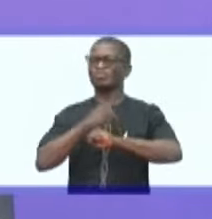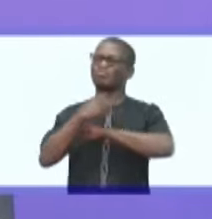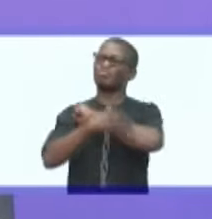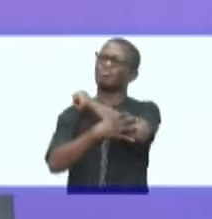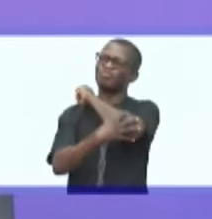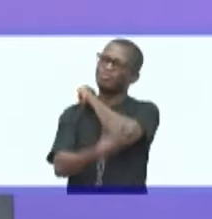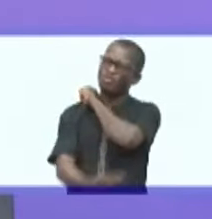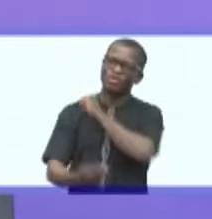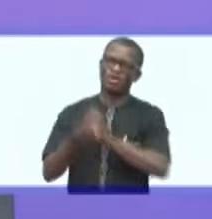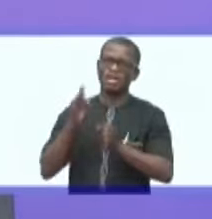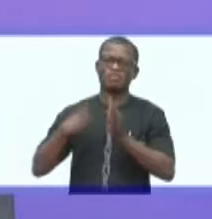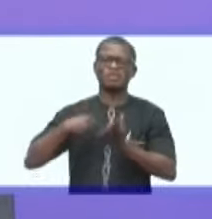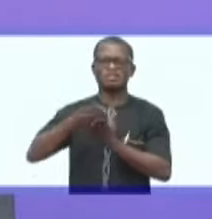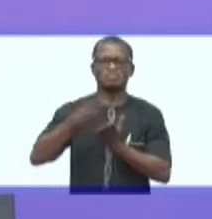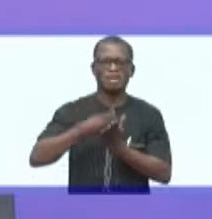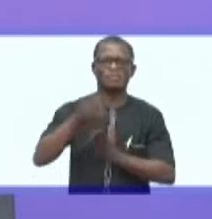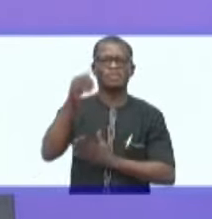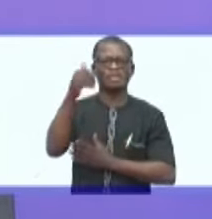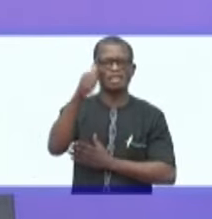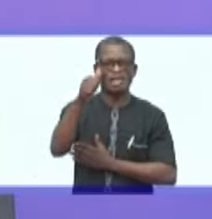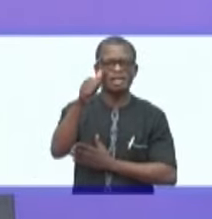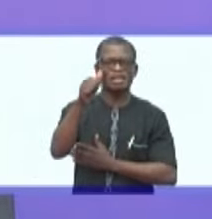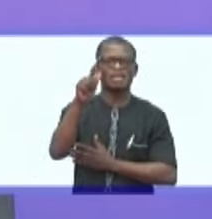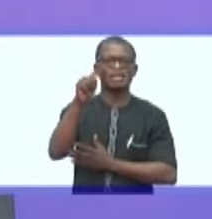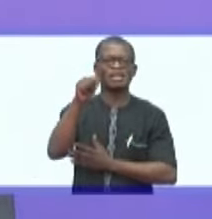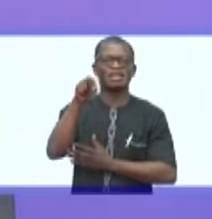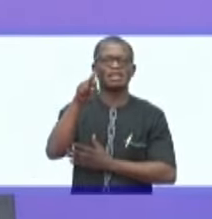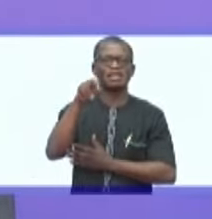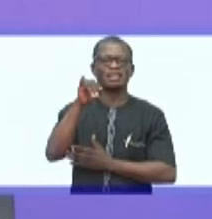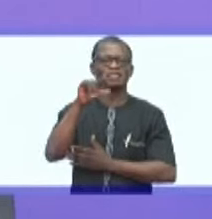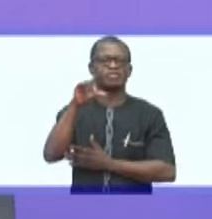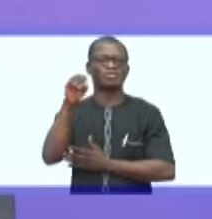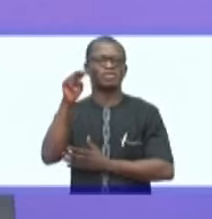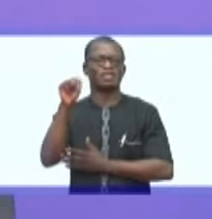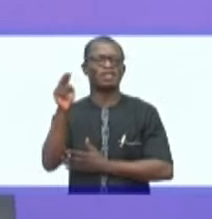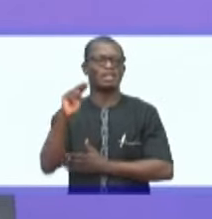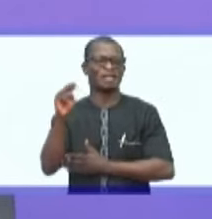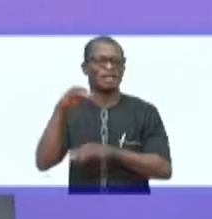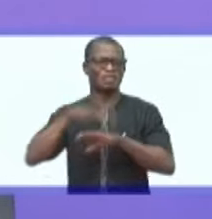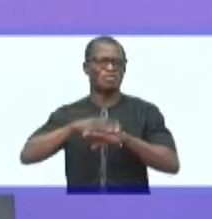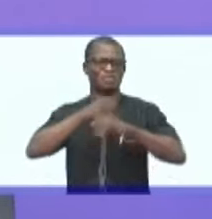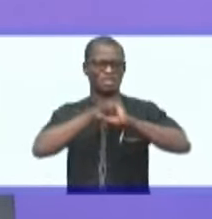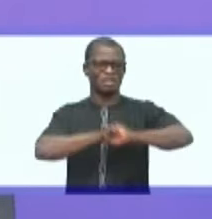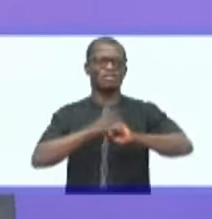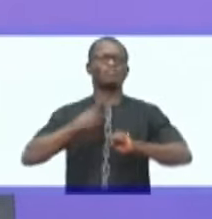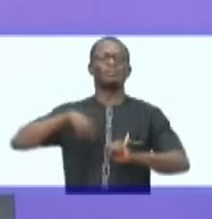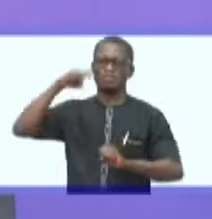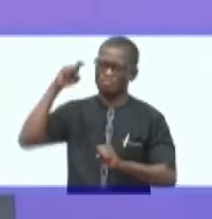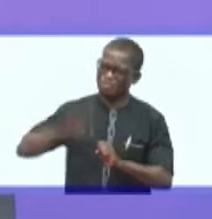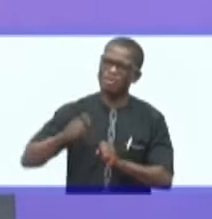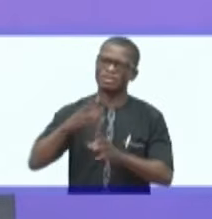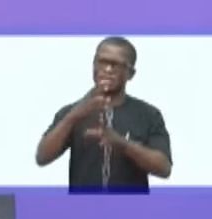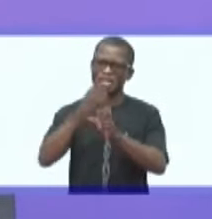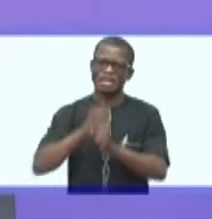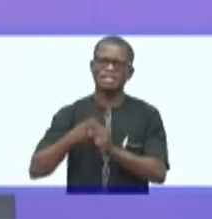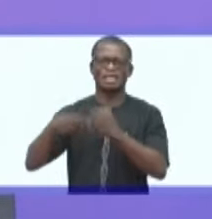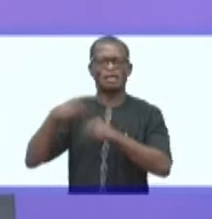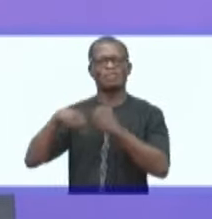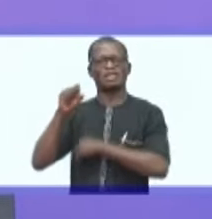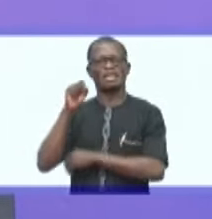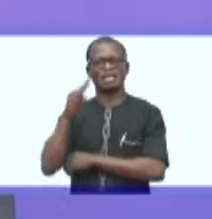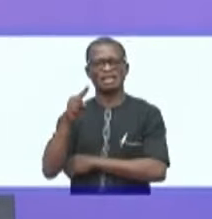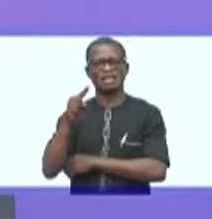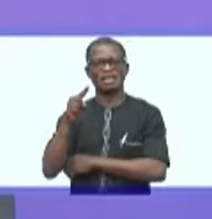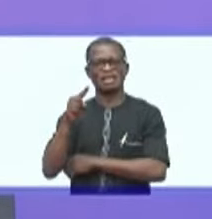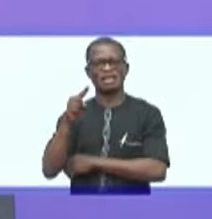trillion on security, we need to extract 10 or even 11 trillion